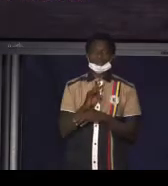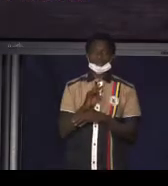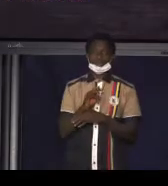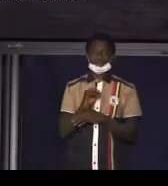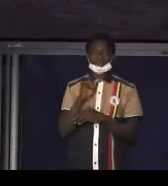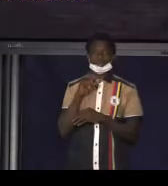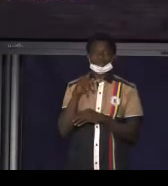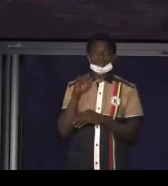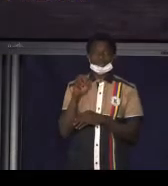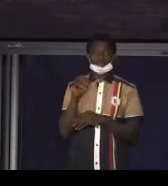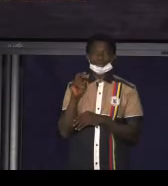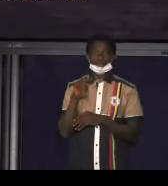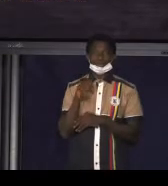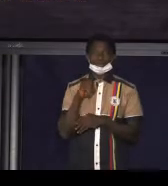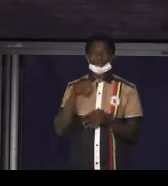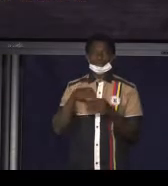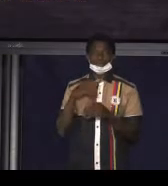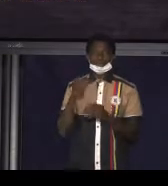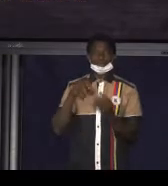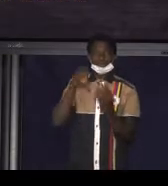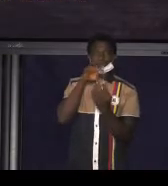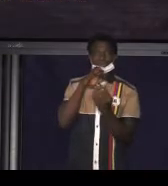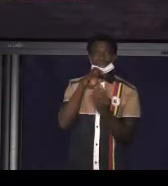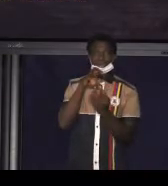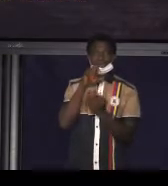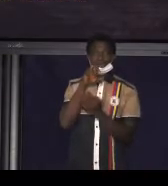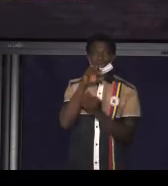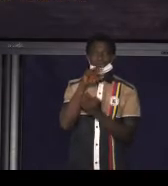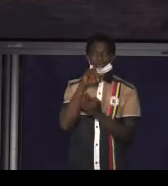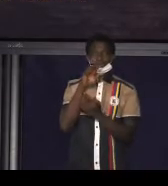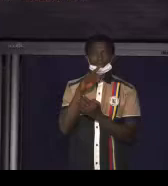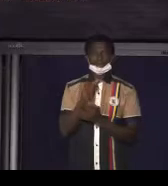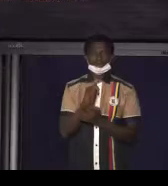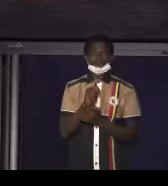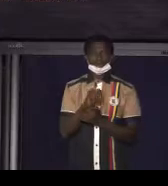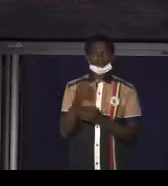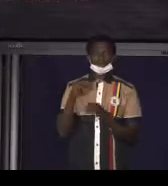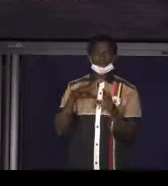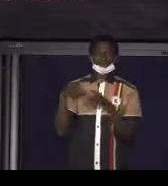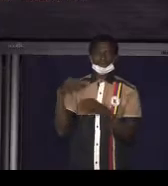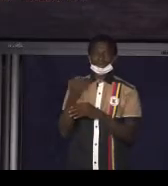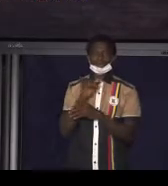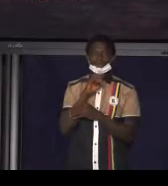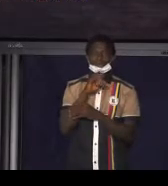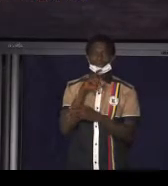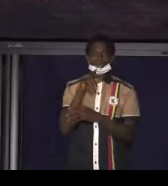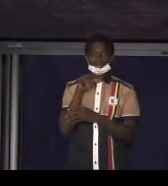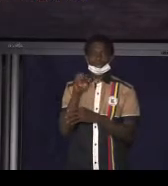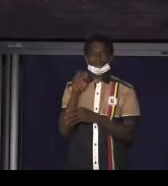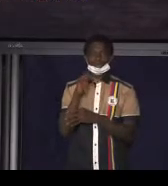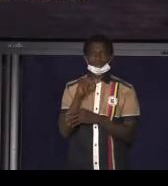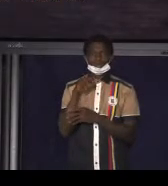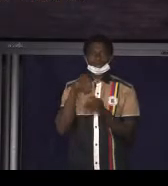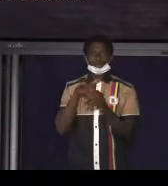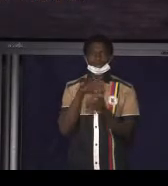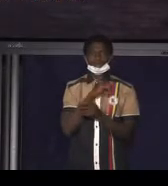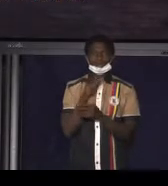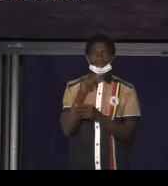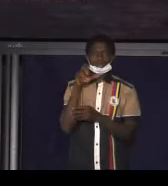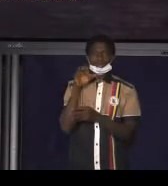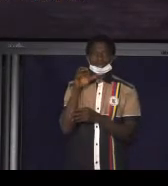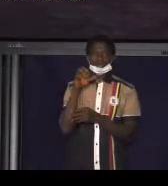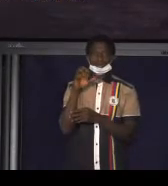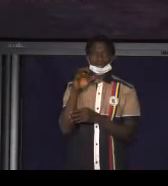flowing of electrons in a circuit. Electricity is what? The flowing of